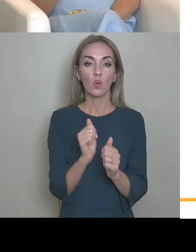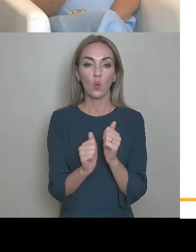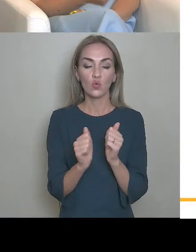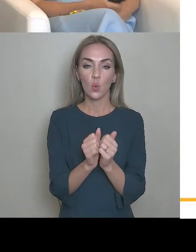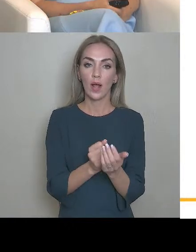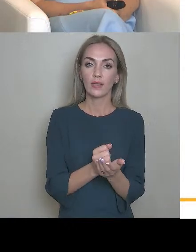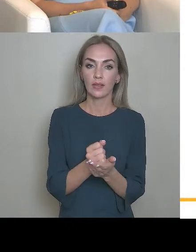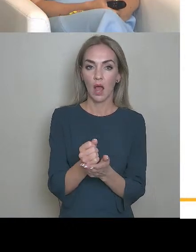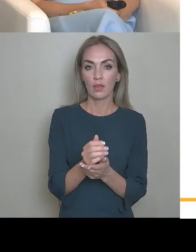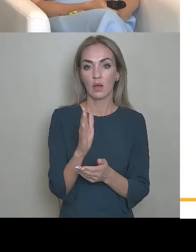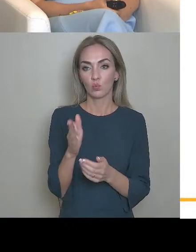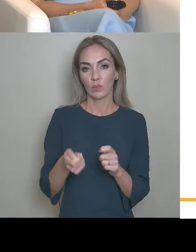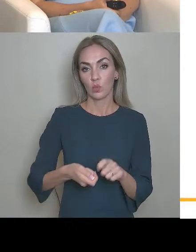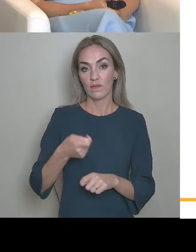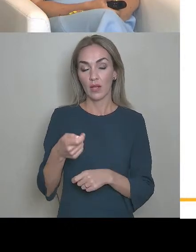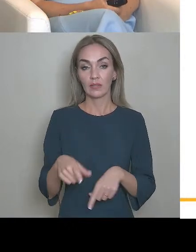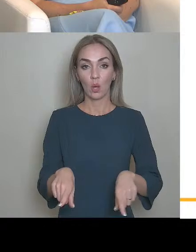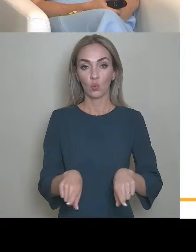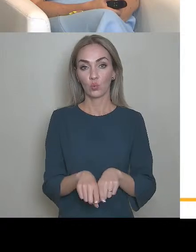party should